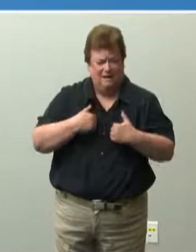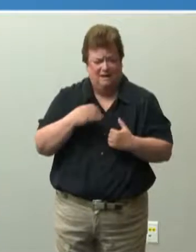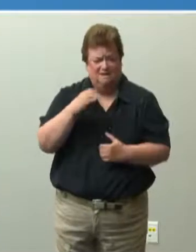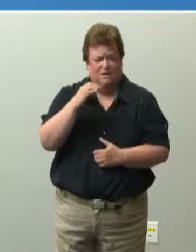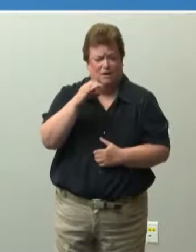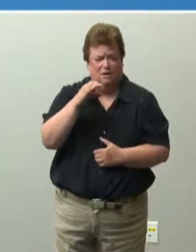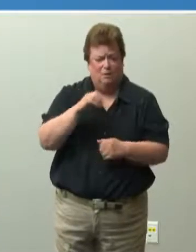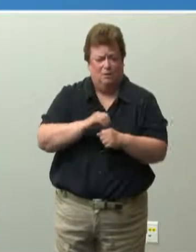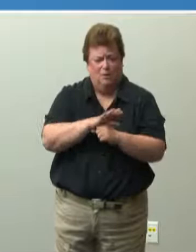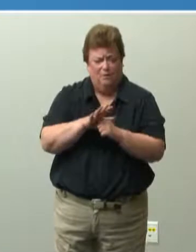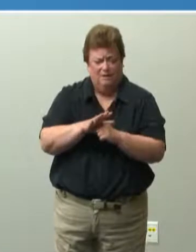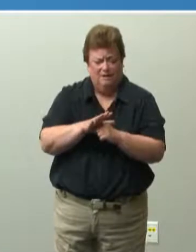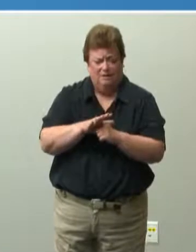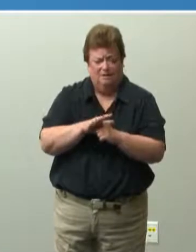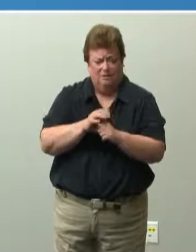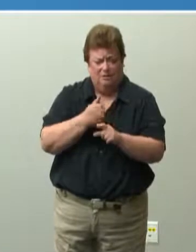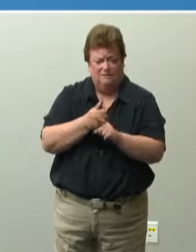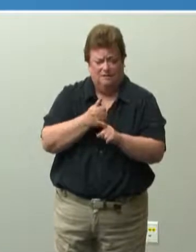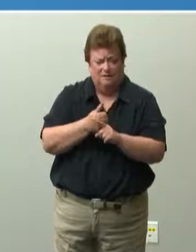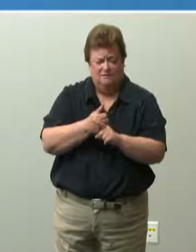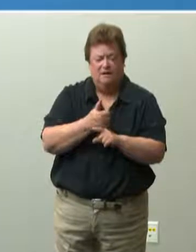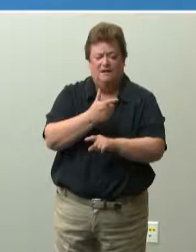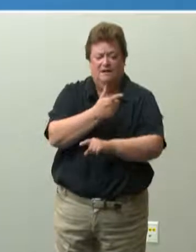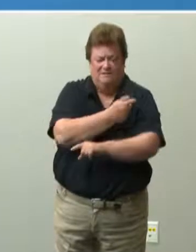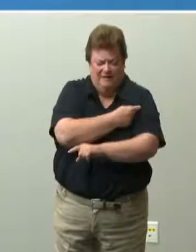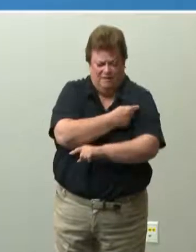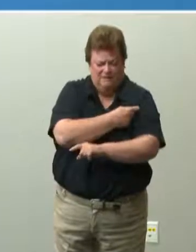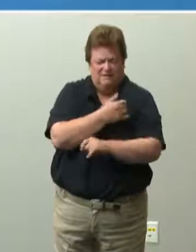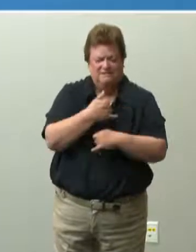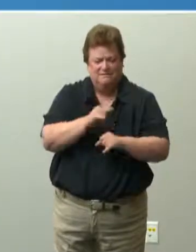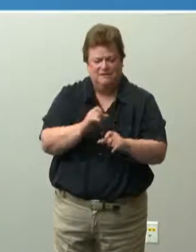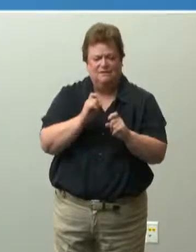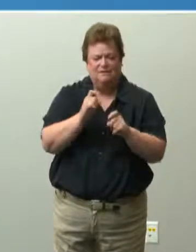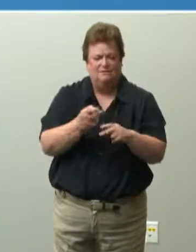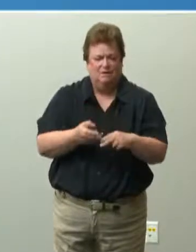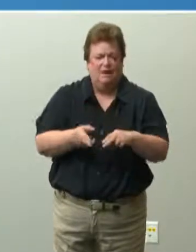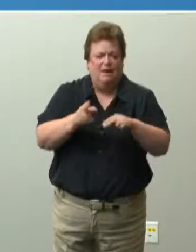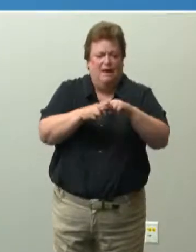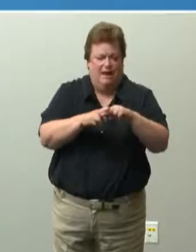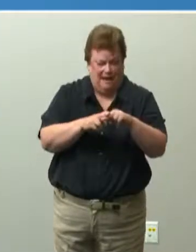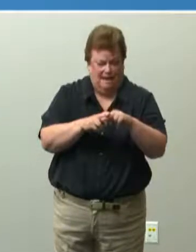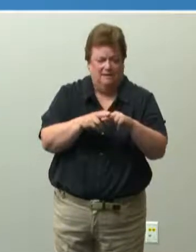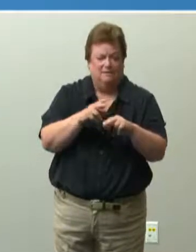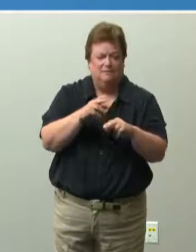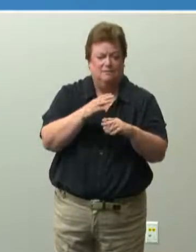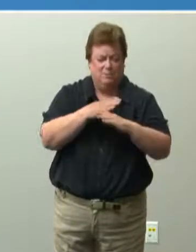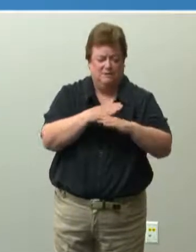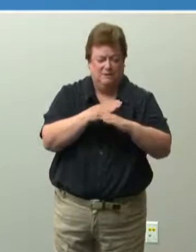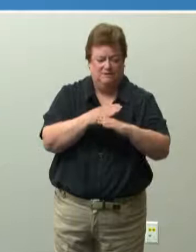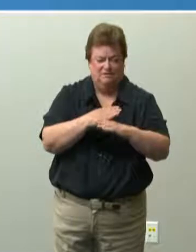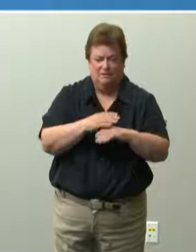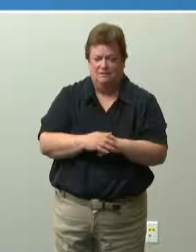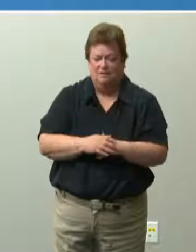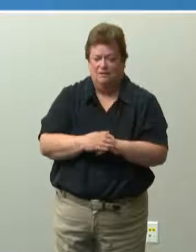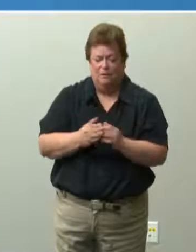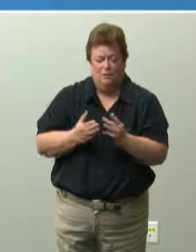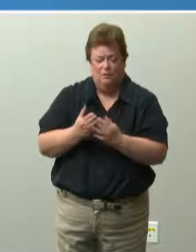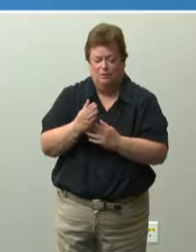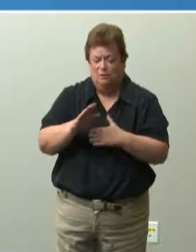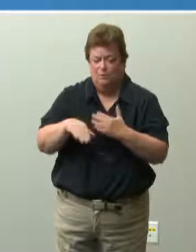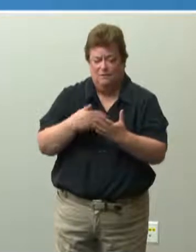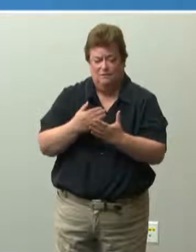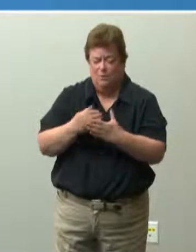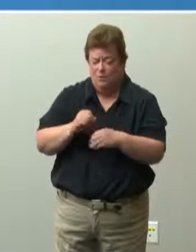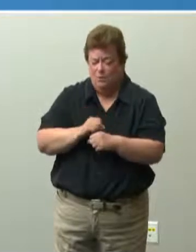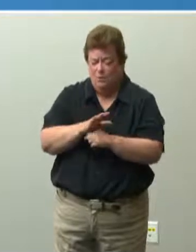that vaccination can offer added protection against reinfection. Throughout the pandemic, we've been committed